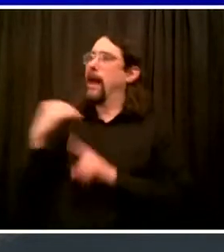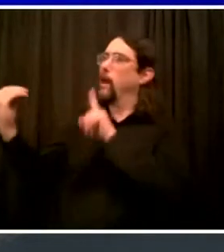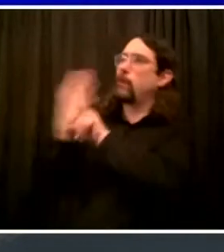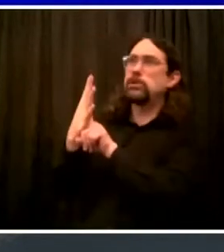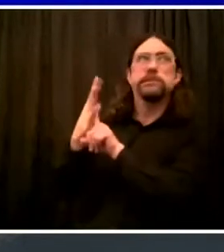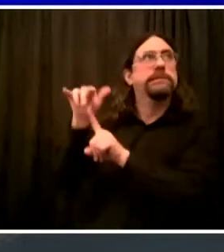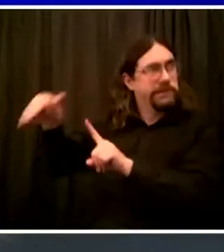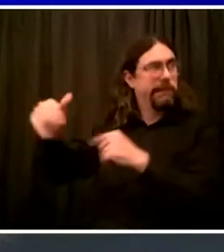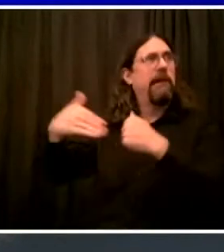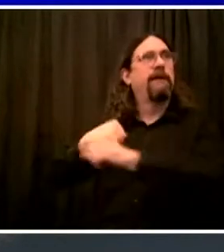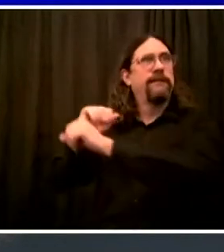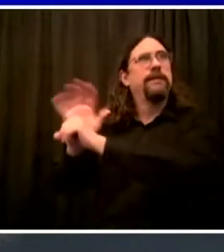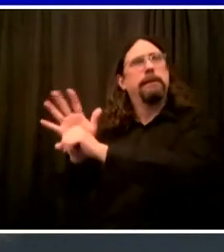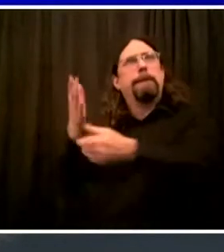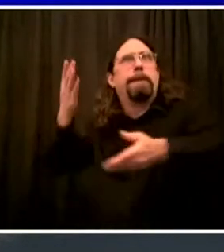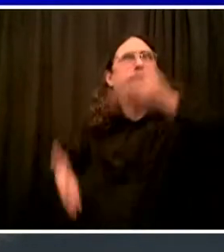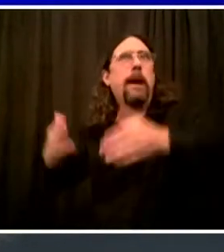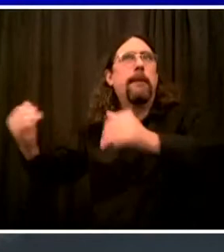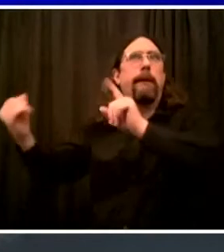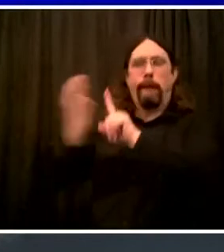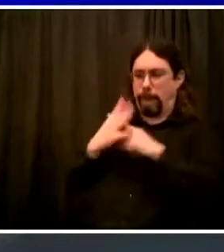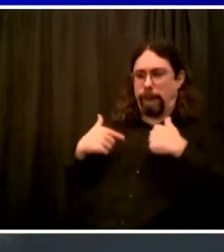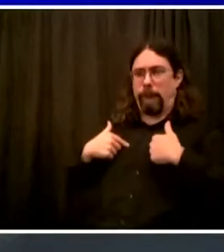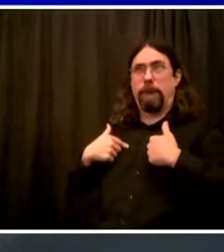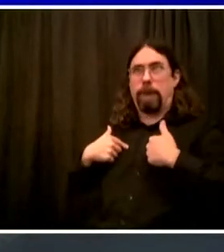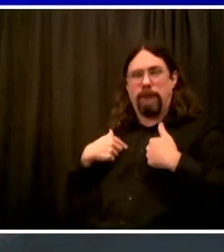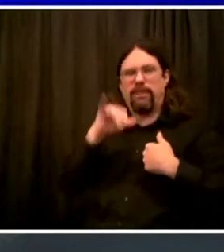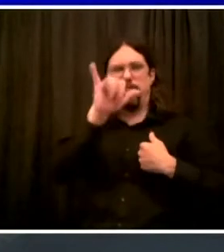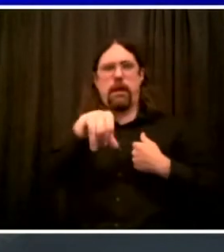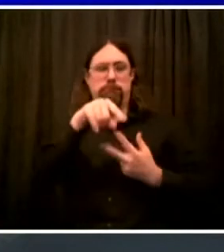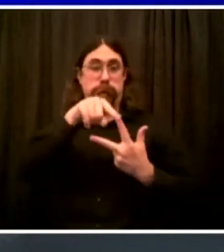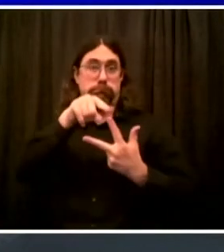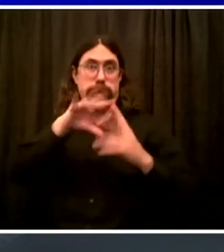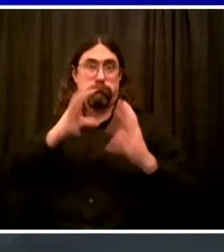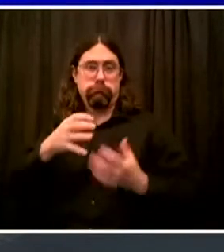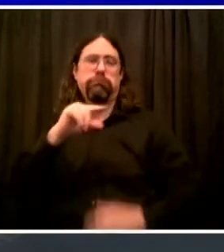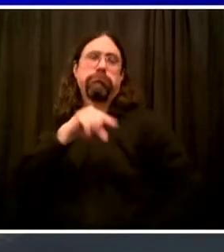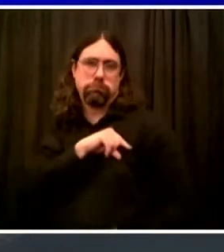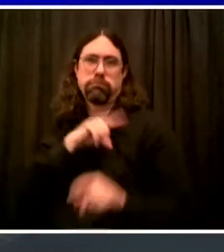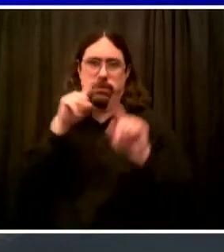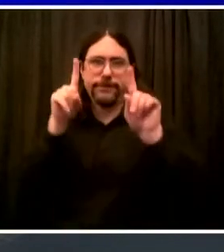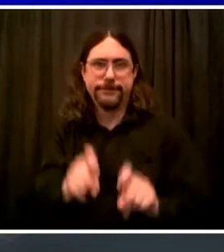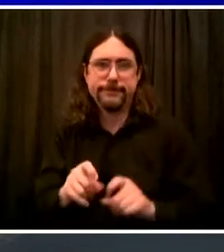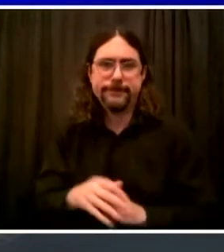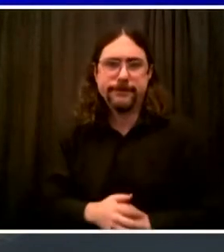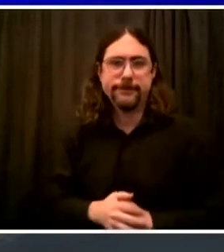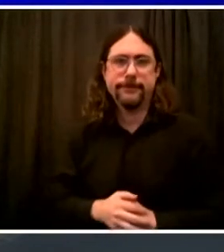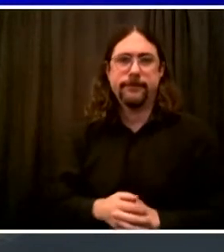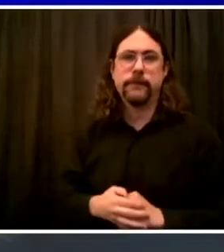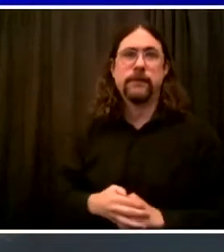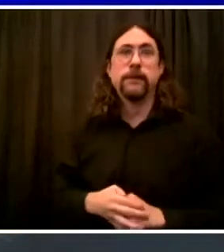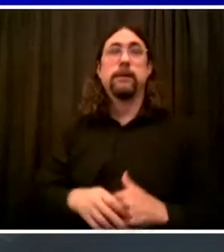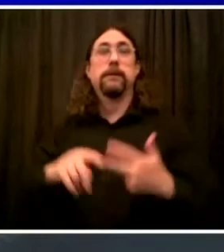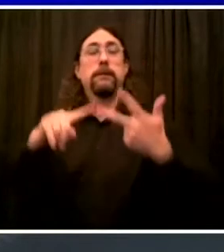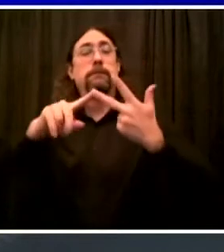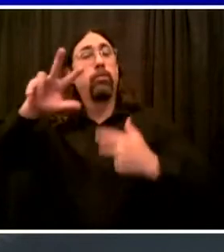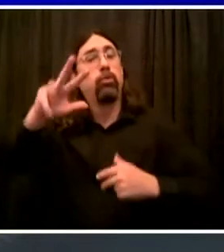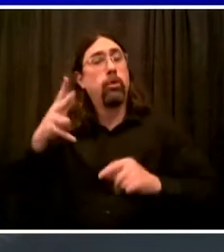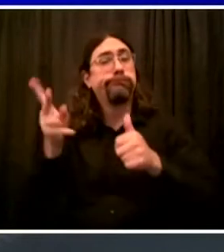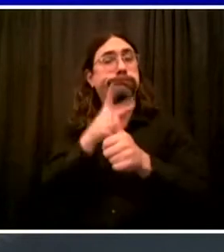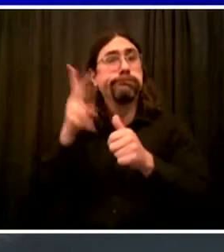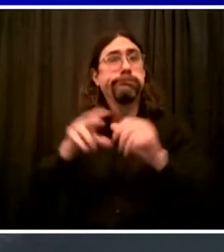we want you to get tested as well, regardless of whether you have symptoms or not. And number 3 group, and these are folks who do such important work.